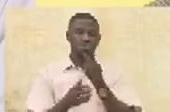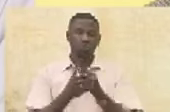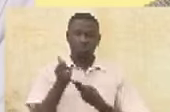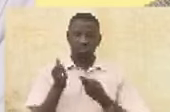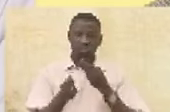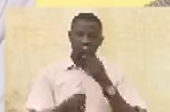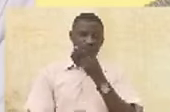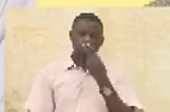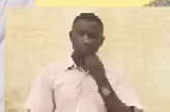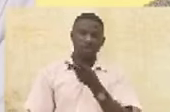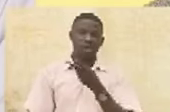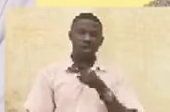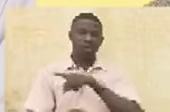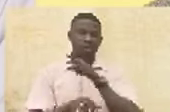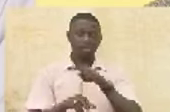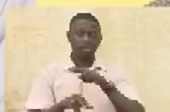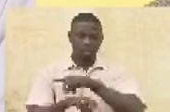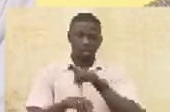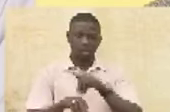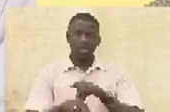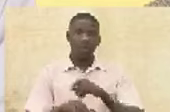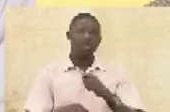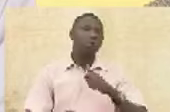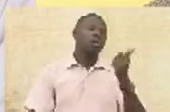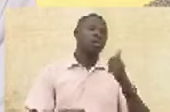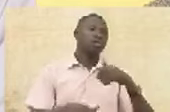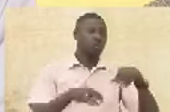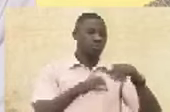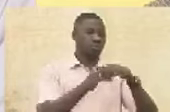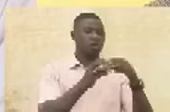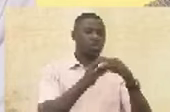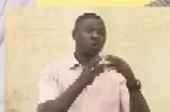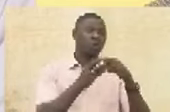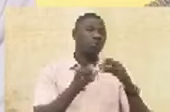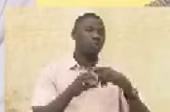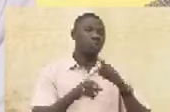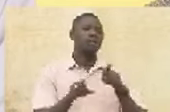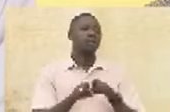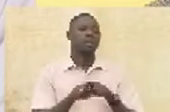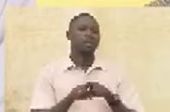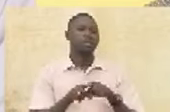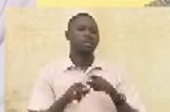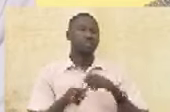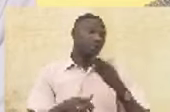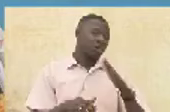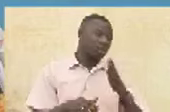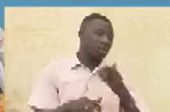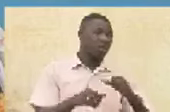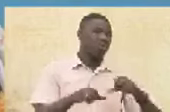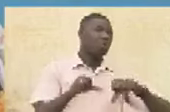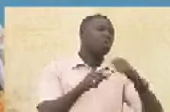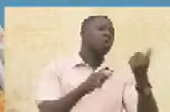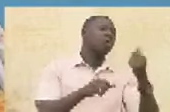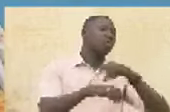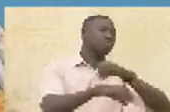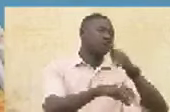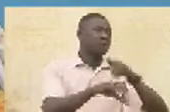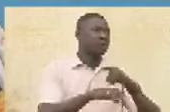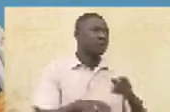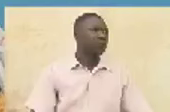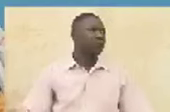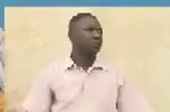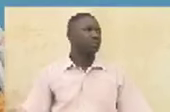of you who were at the same place, the others were not with you in that same room, they were at another place.